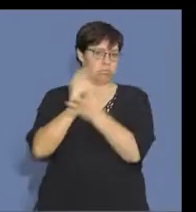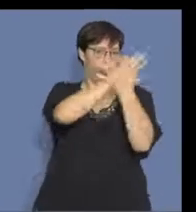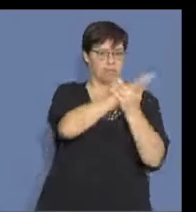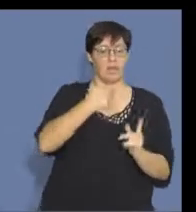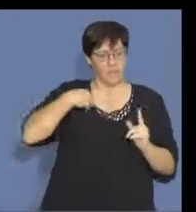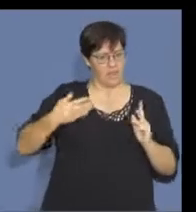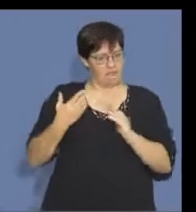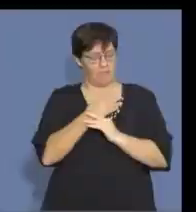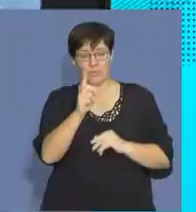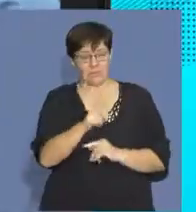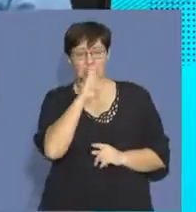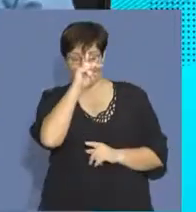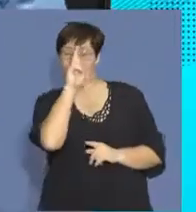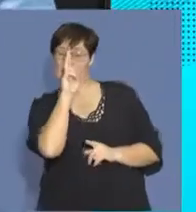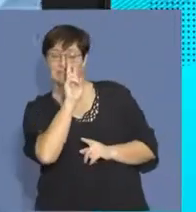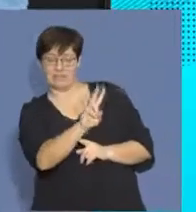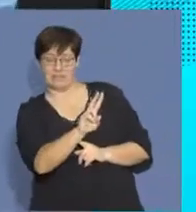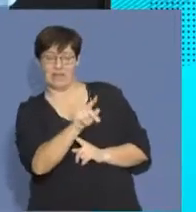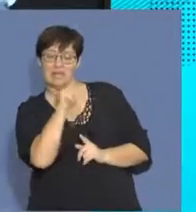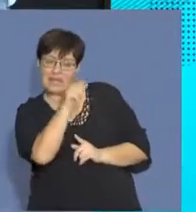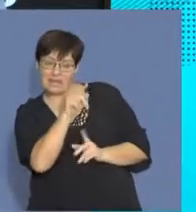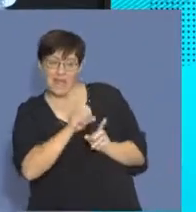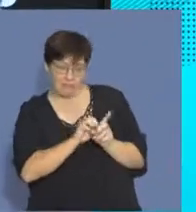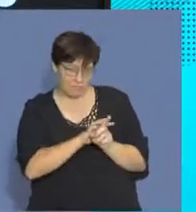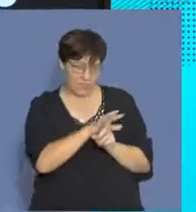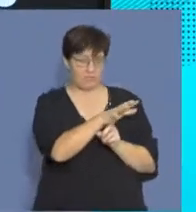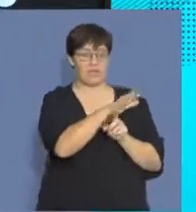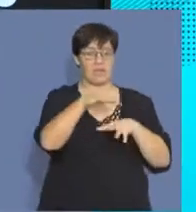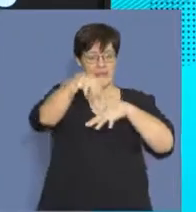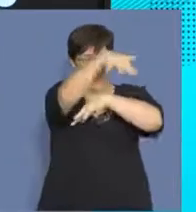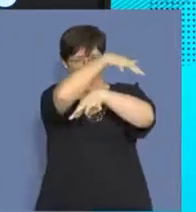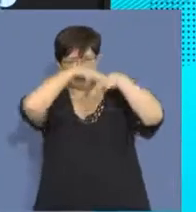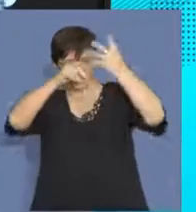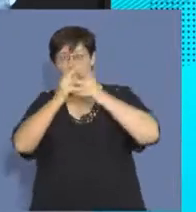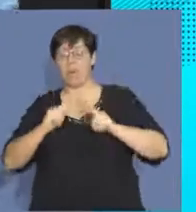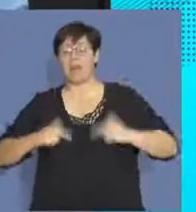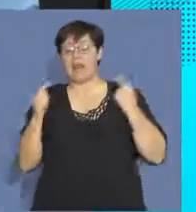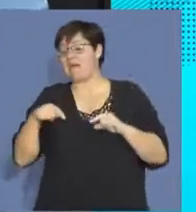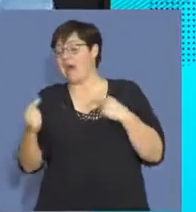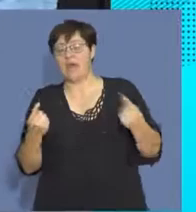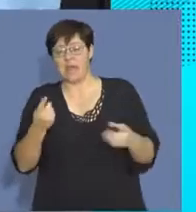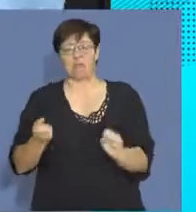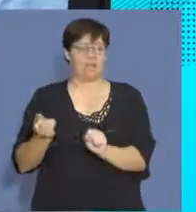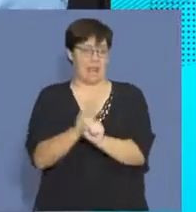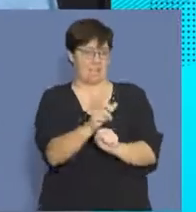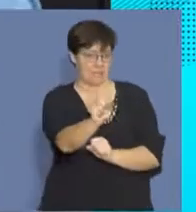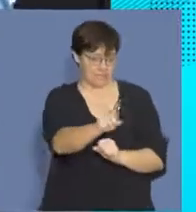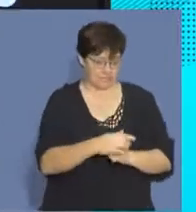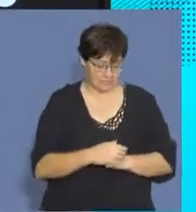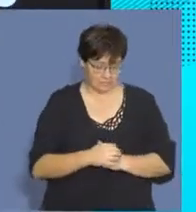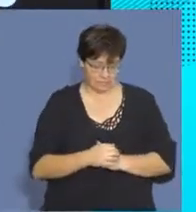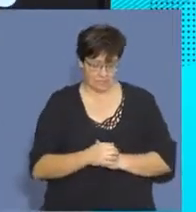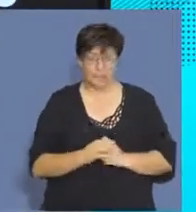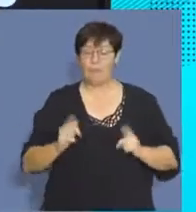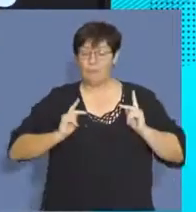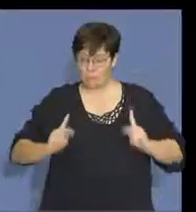to be able to recognize, and what is the influence that that could have on the atmosphere and other living organisms. And so there are various things that humans carry